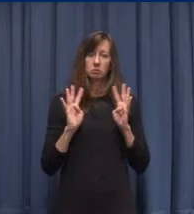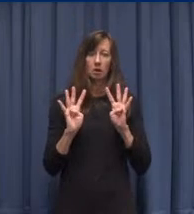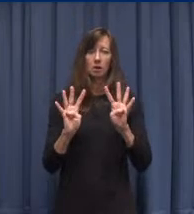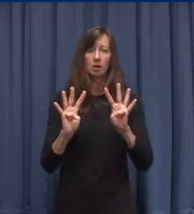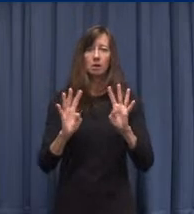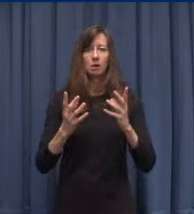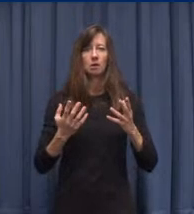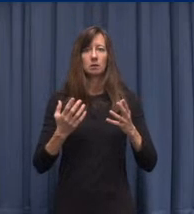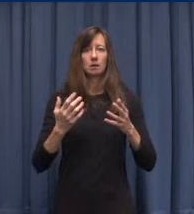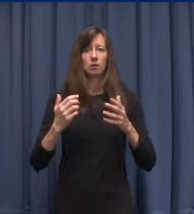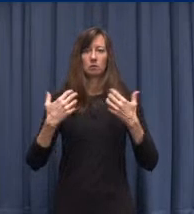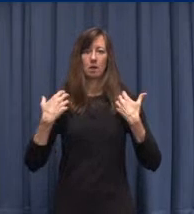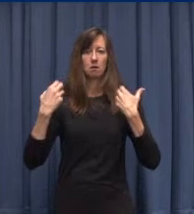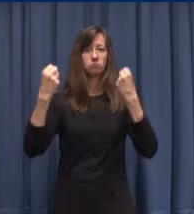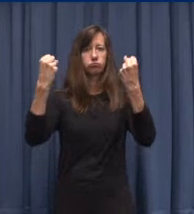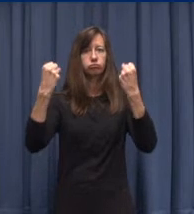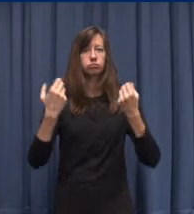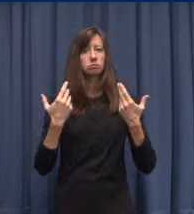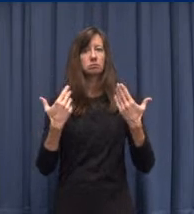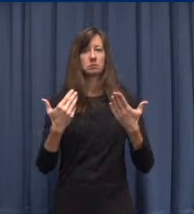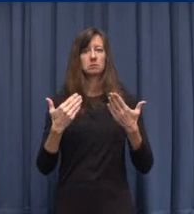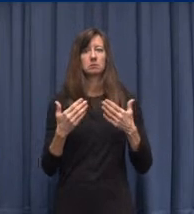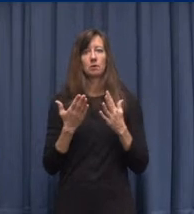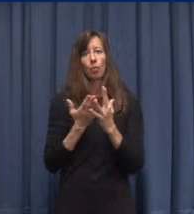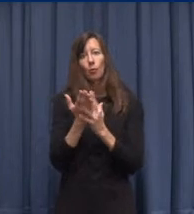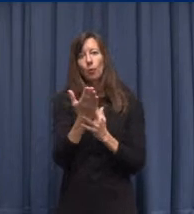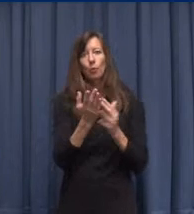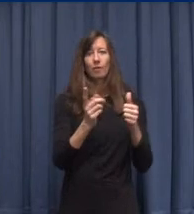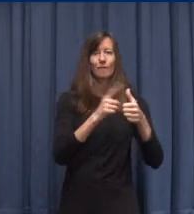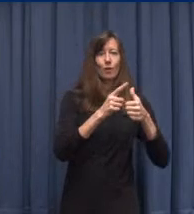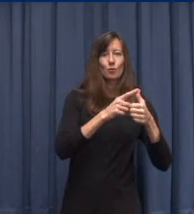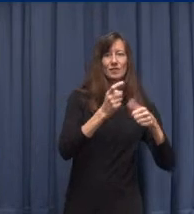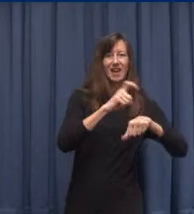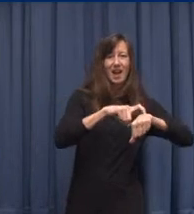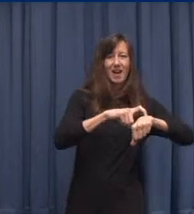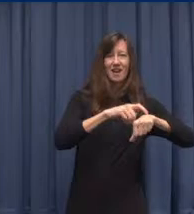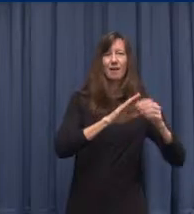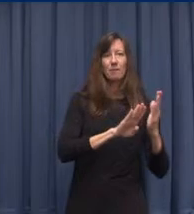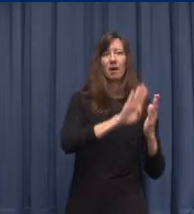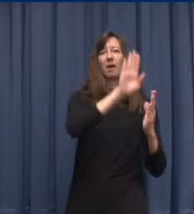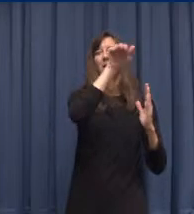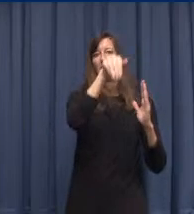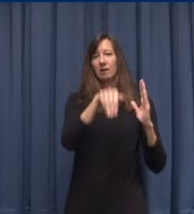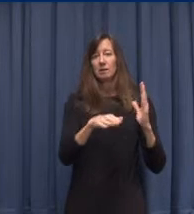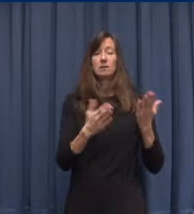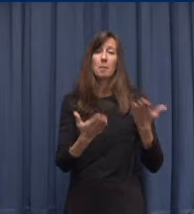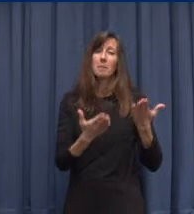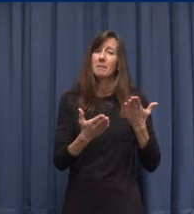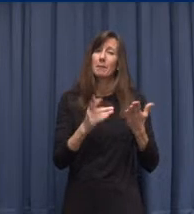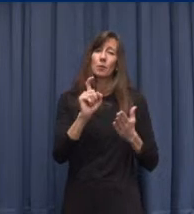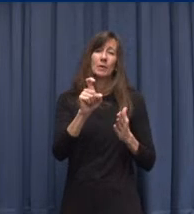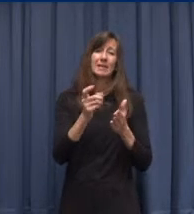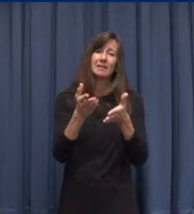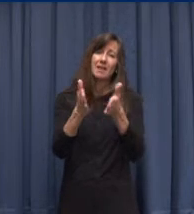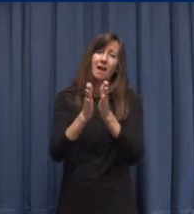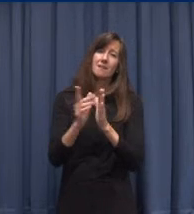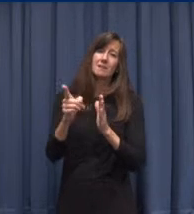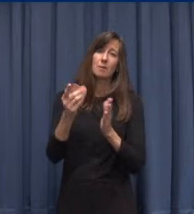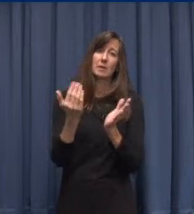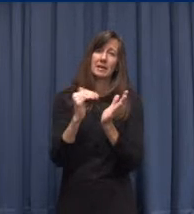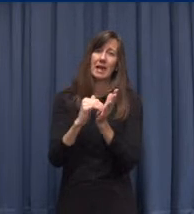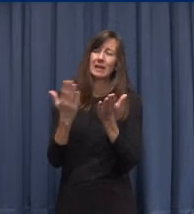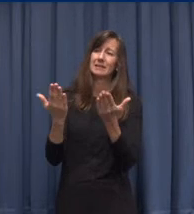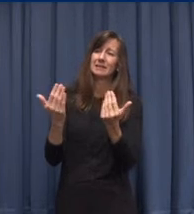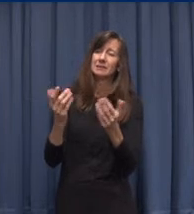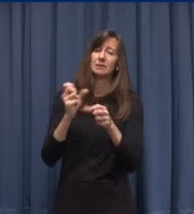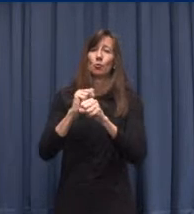been heroic through the first wave, and that we may likely need to ask to step up again in a bunch of different ways here.